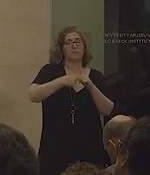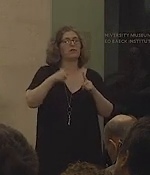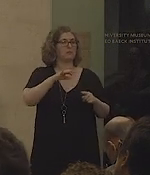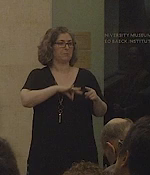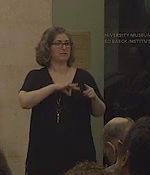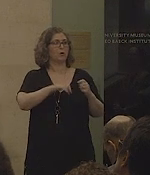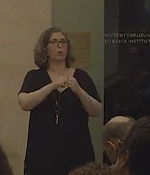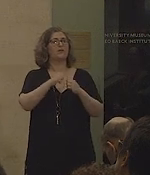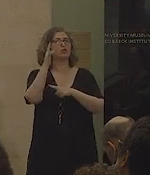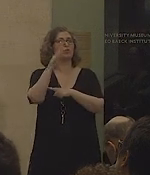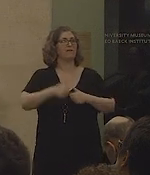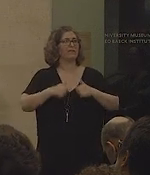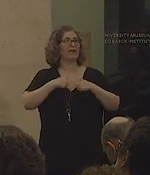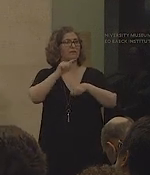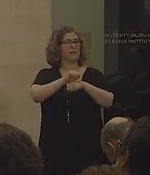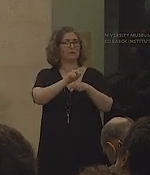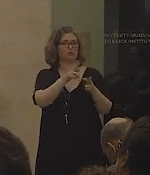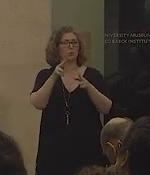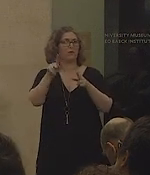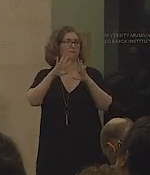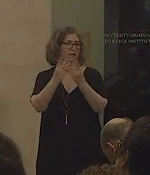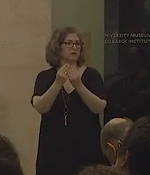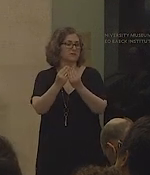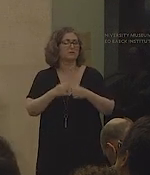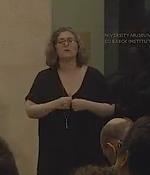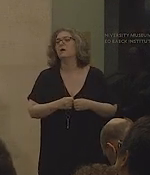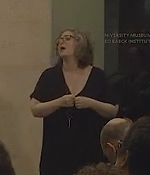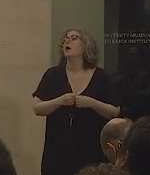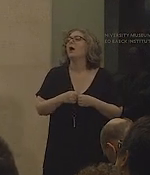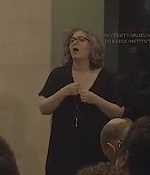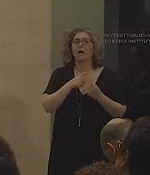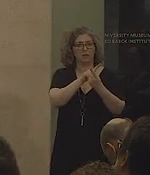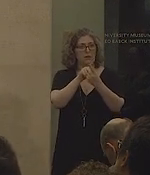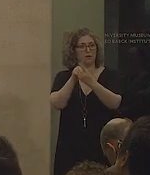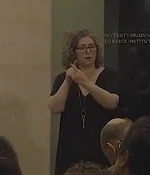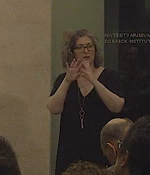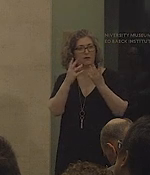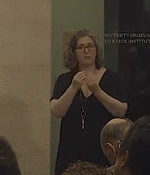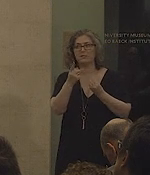of Life families. And I went with a few other Parkland families.